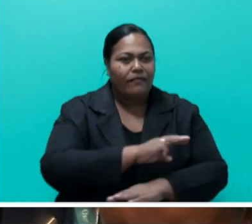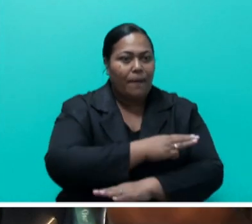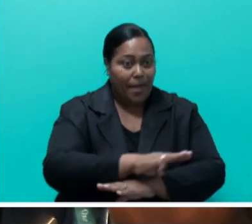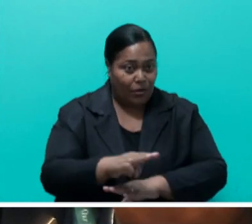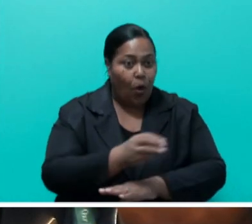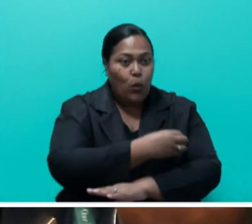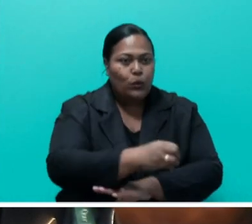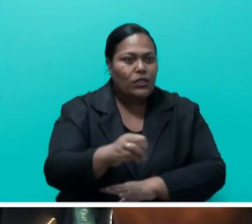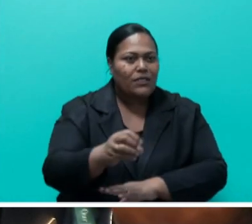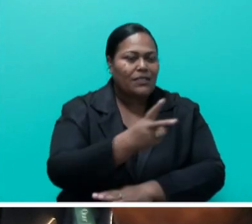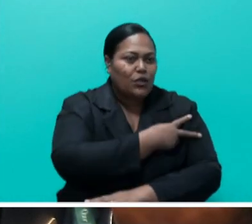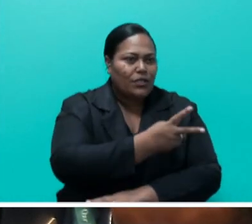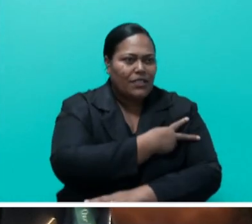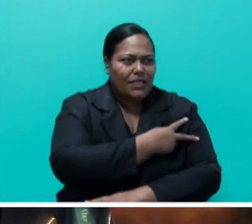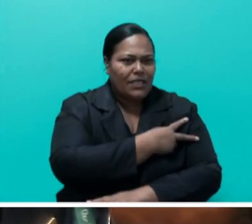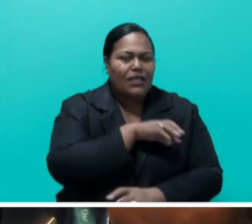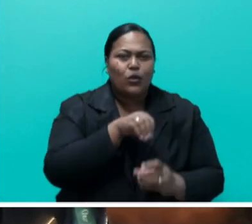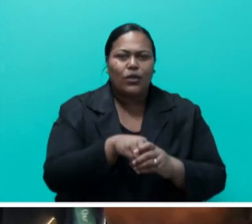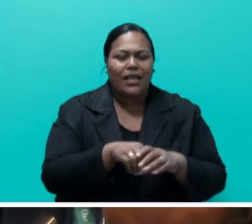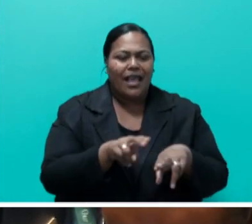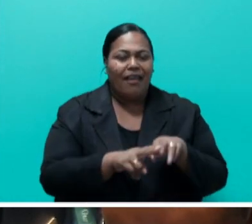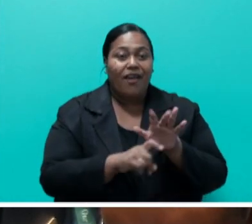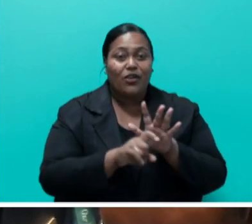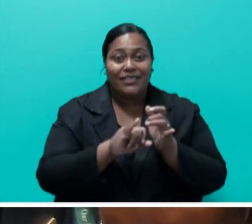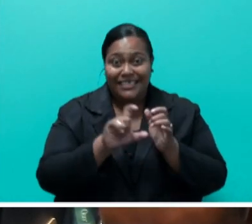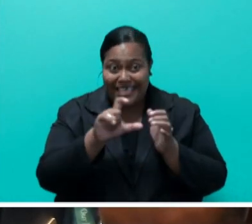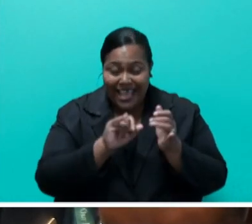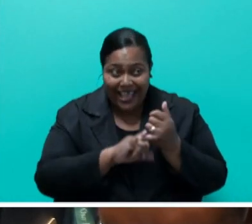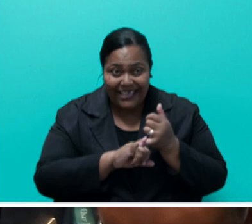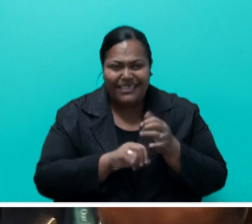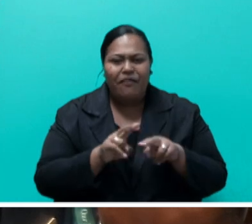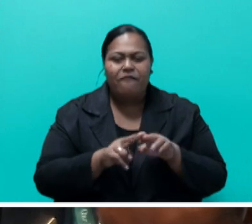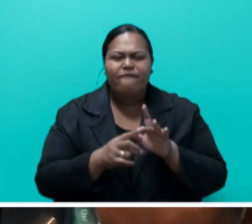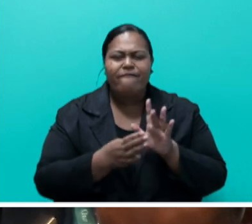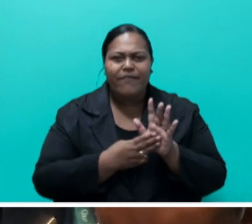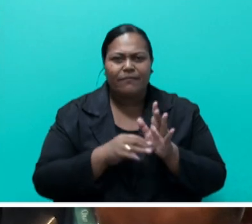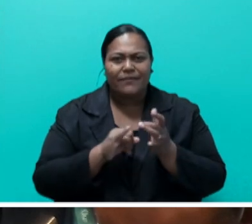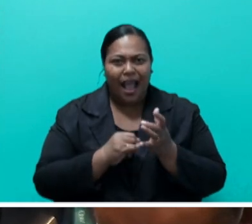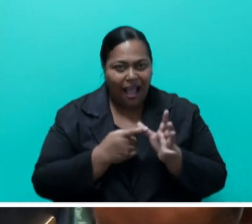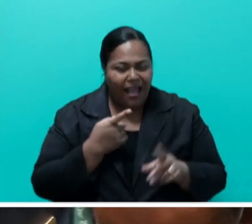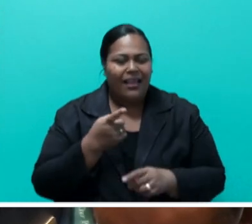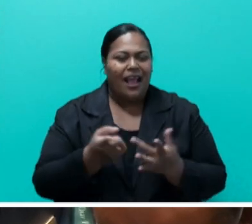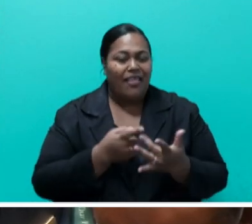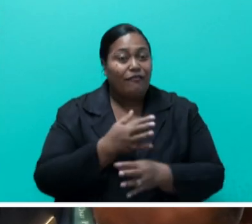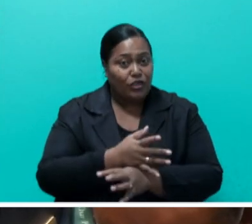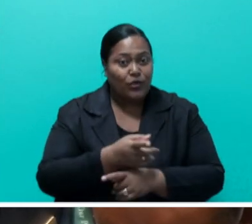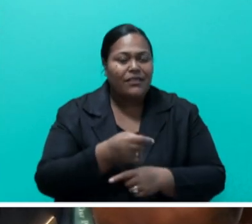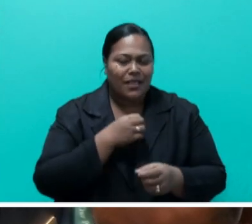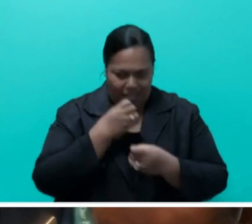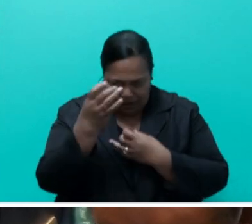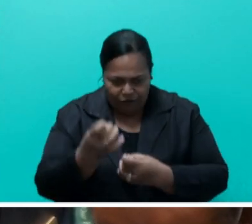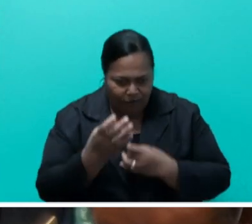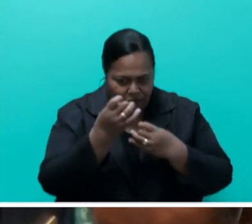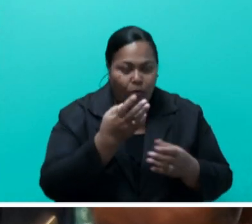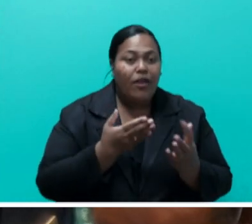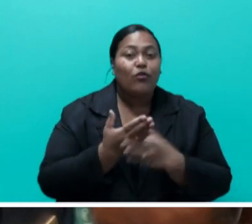including FRCS, HIMSA, yeah. So, and fisheries also. So, and